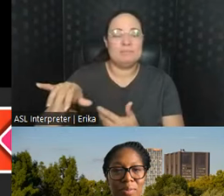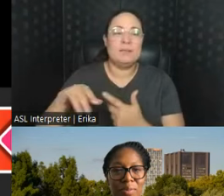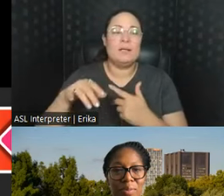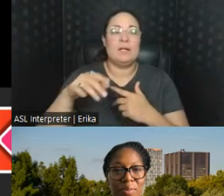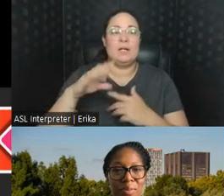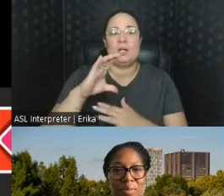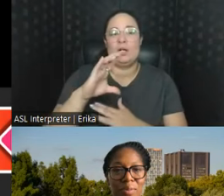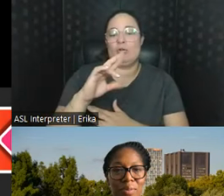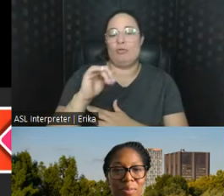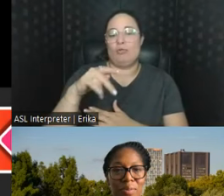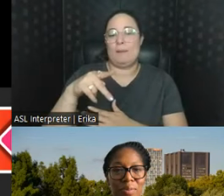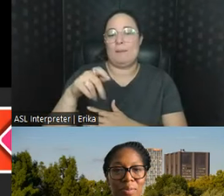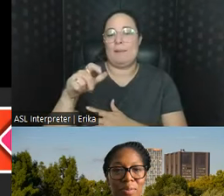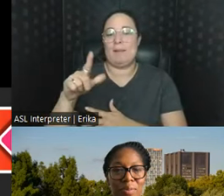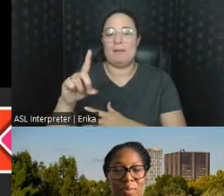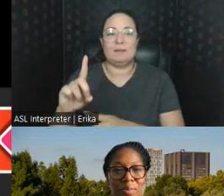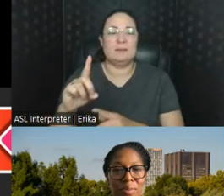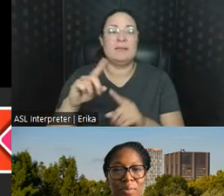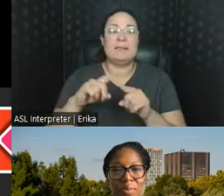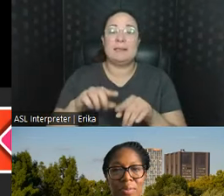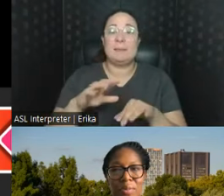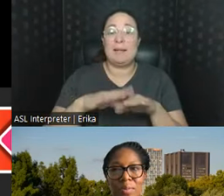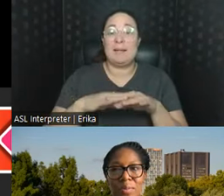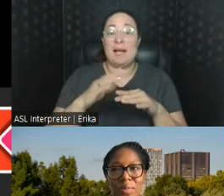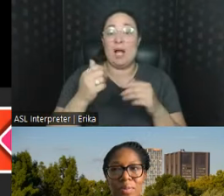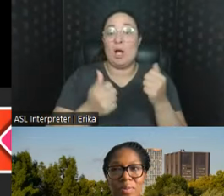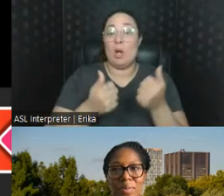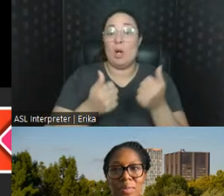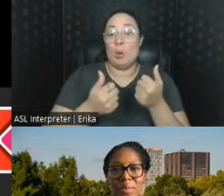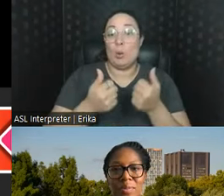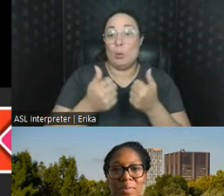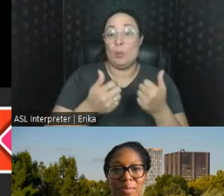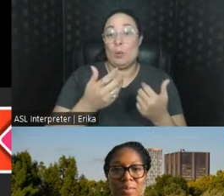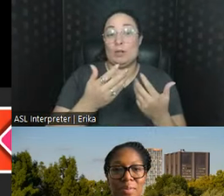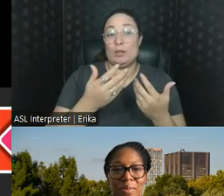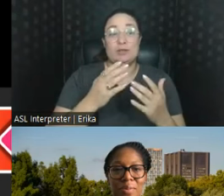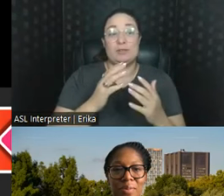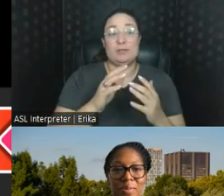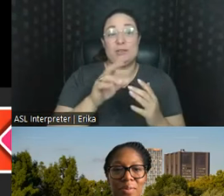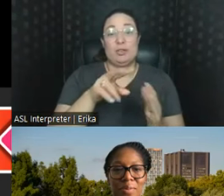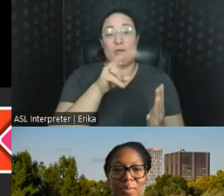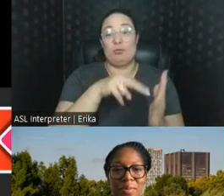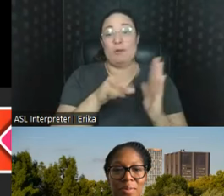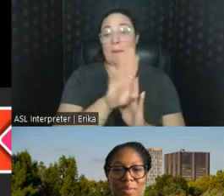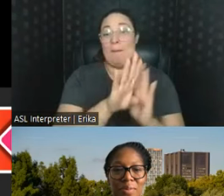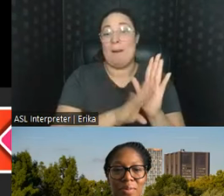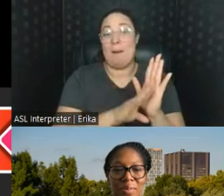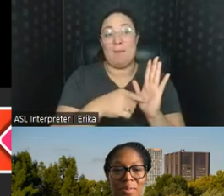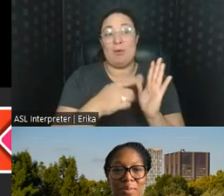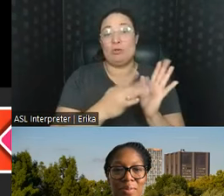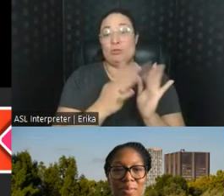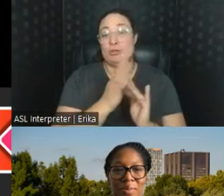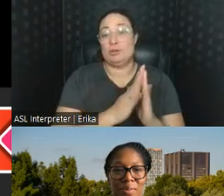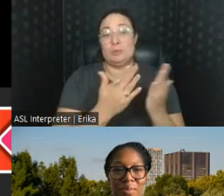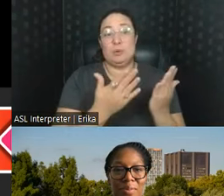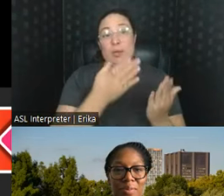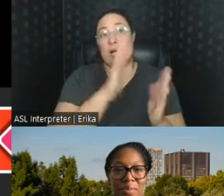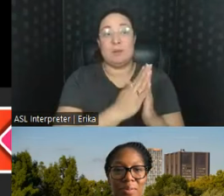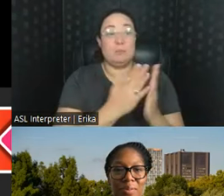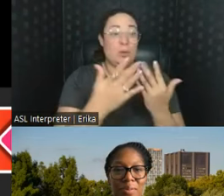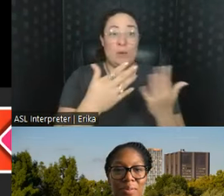Crippled, depending on what version of the good book you're reading, that one's in there, right? I'll leave that one alone. But again, I mean, that was